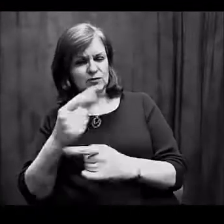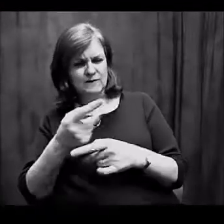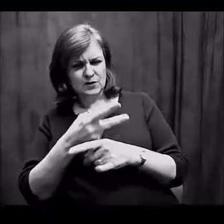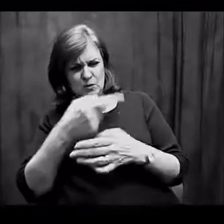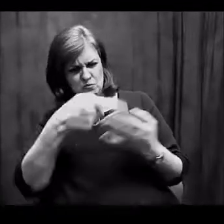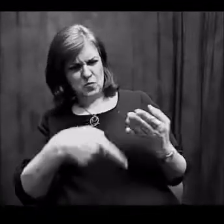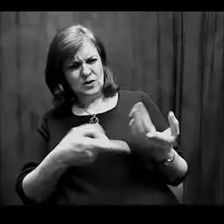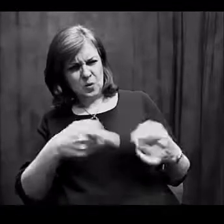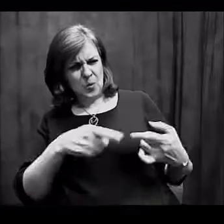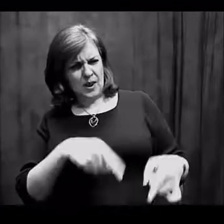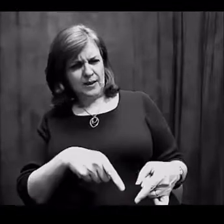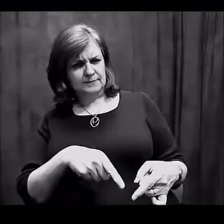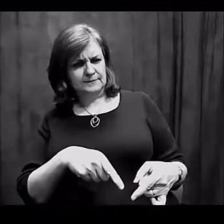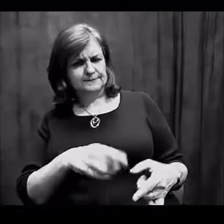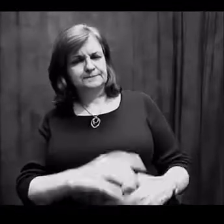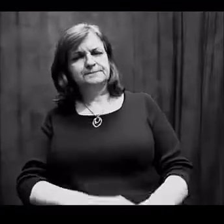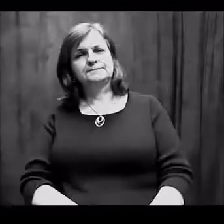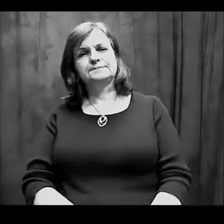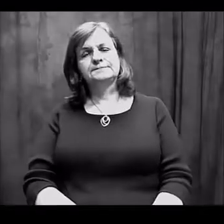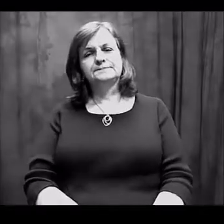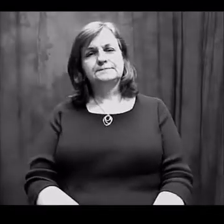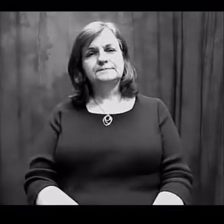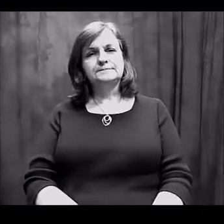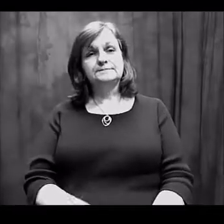try to understand what was going on.